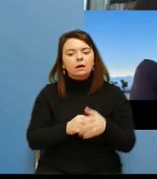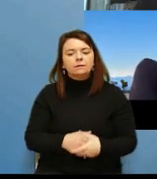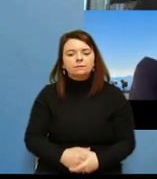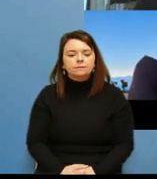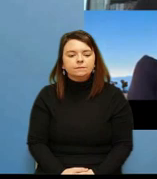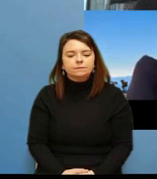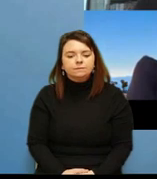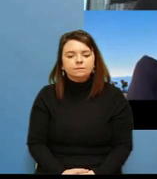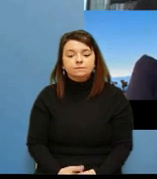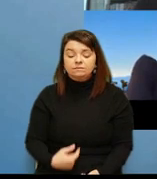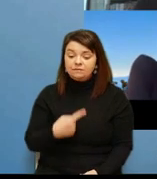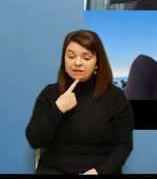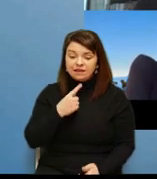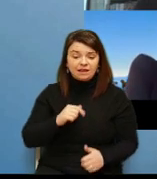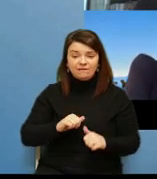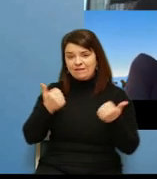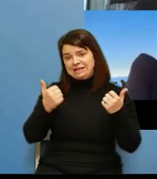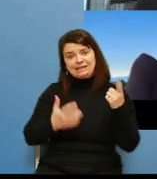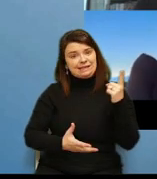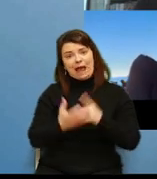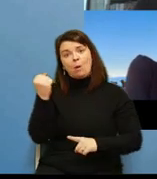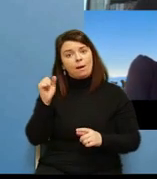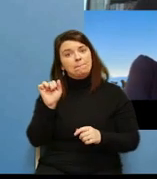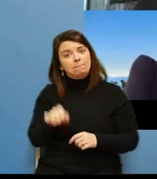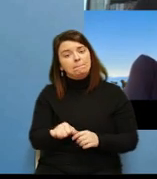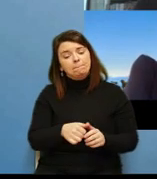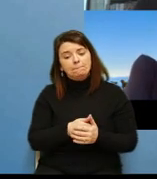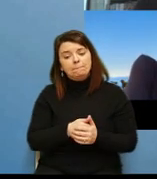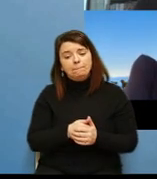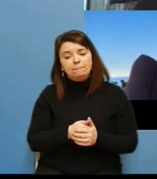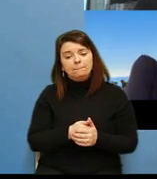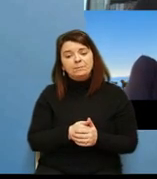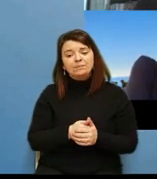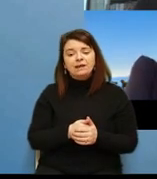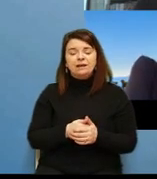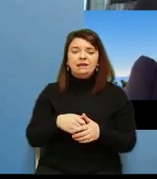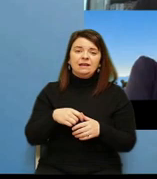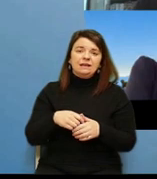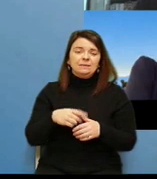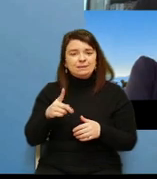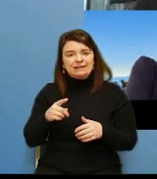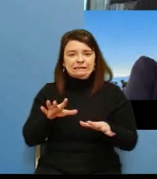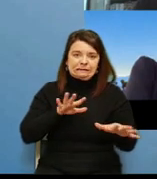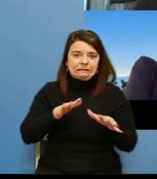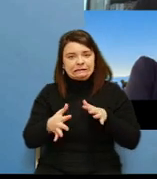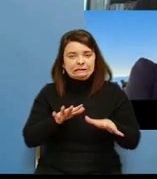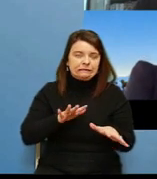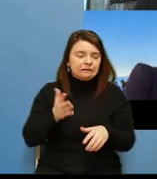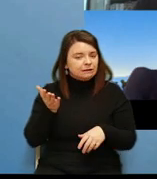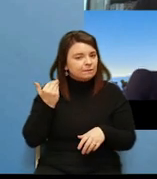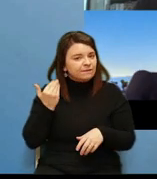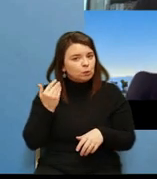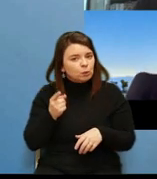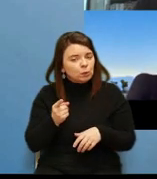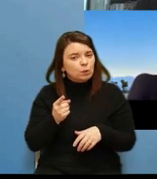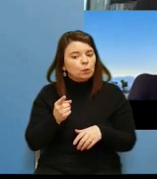Gina? John. Just want to say it seems a fantastic outcome, Gina, just given the bit of a patchwork we've